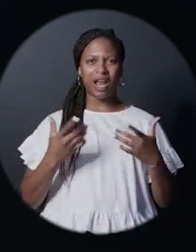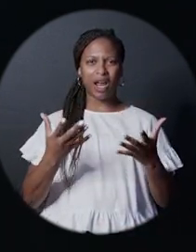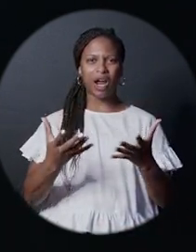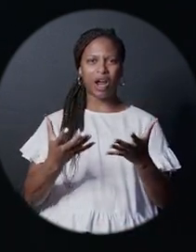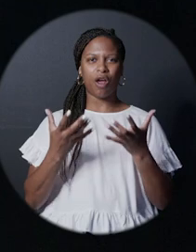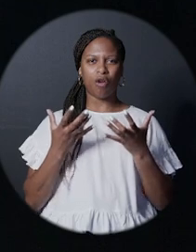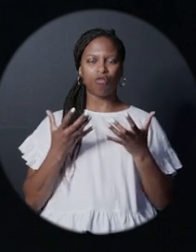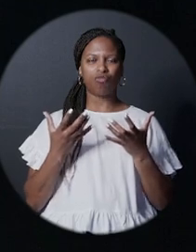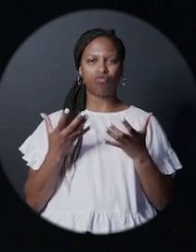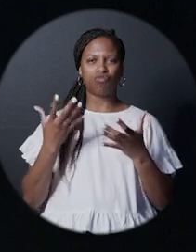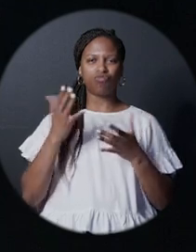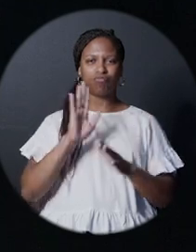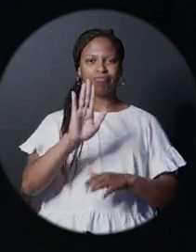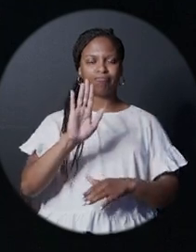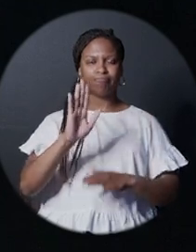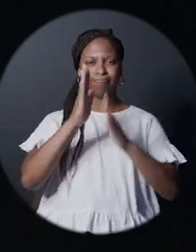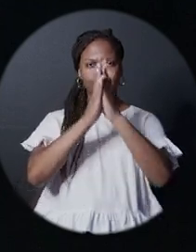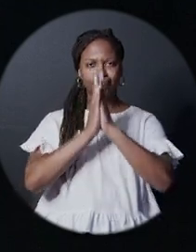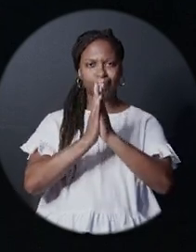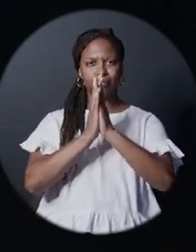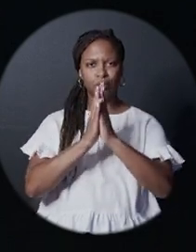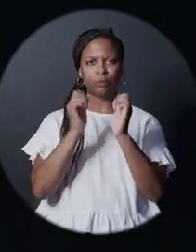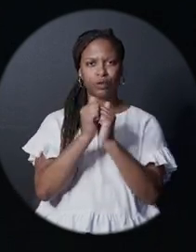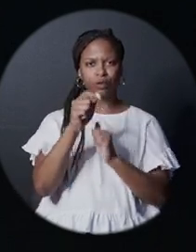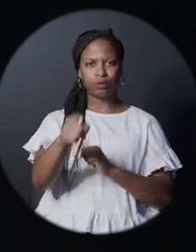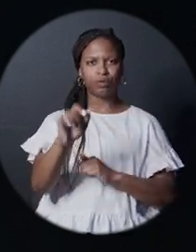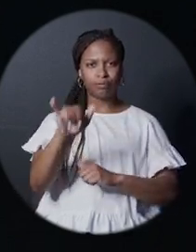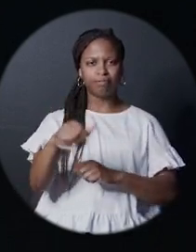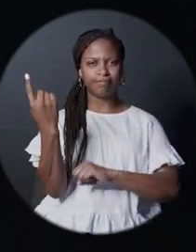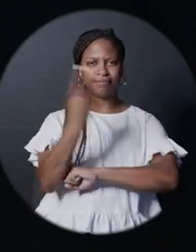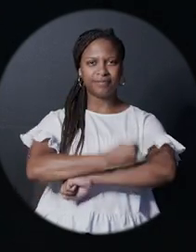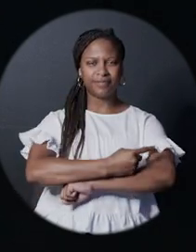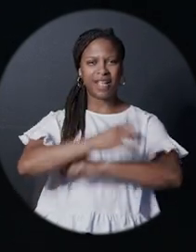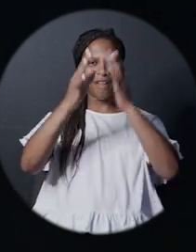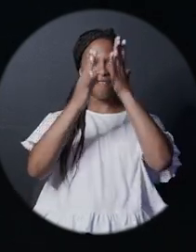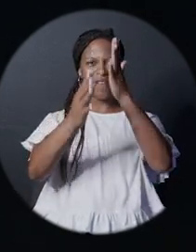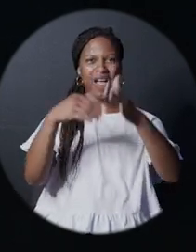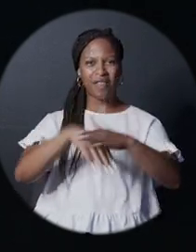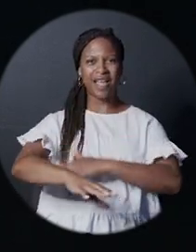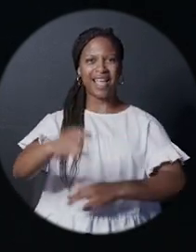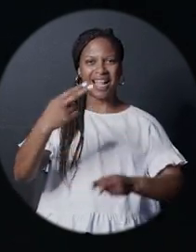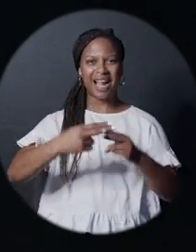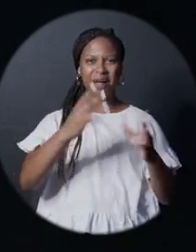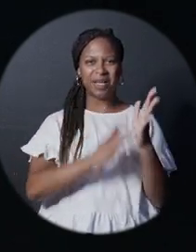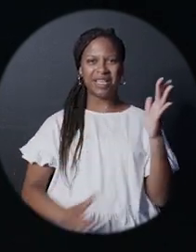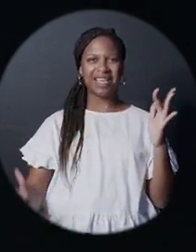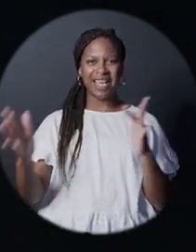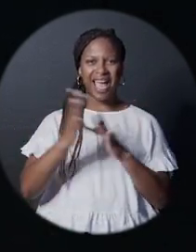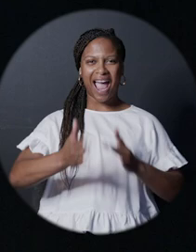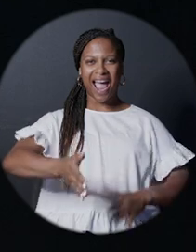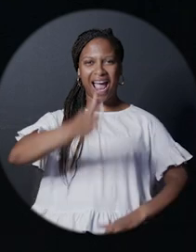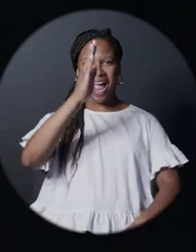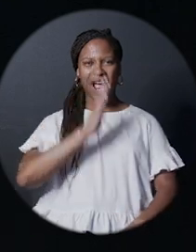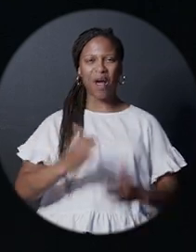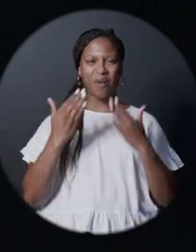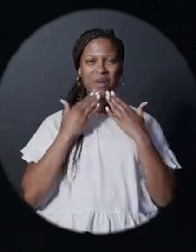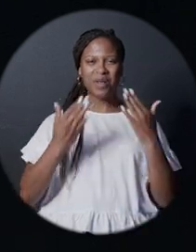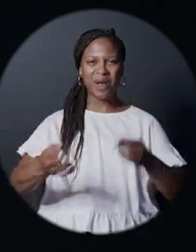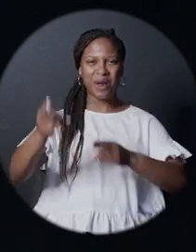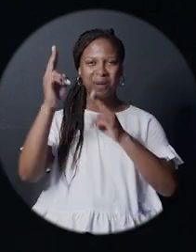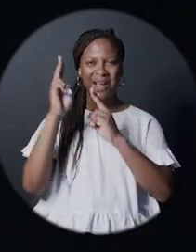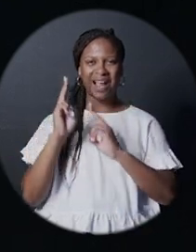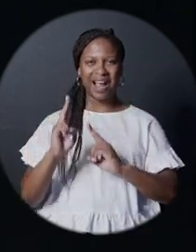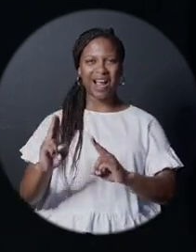the next chapter in your life. And I just would like to intercede on you guys' behalf for that on today. Father God, in the name of